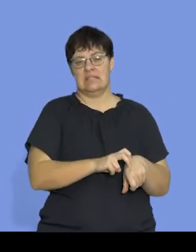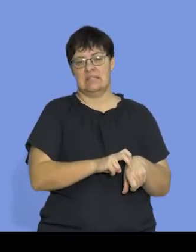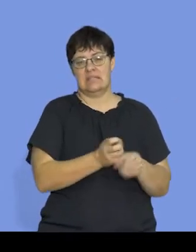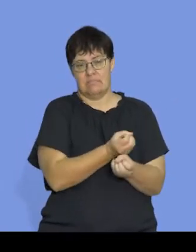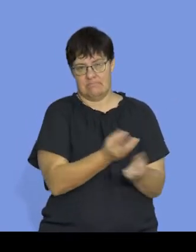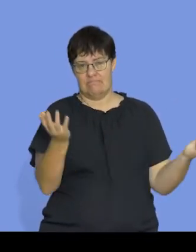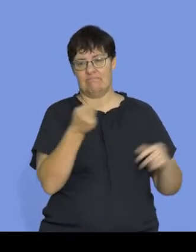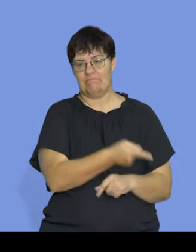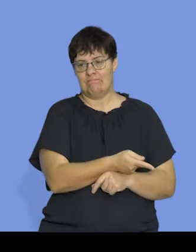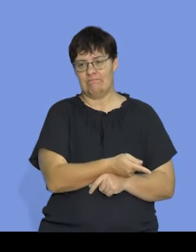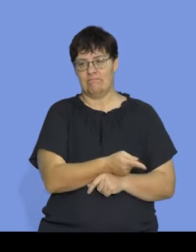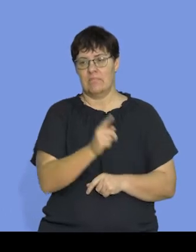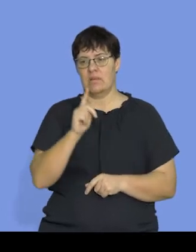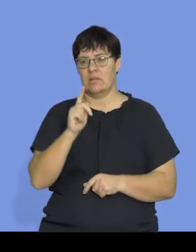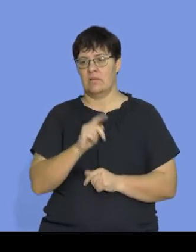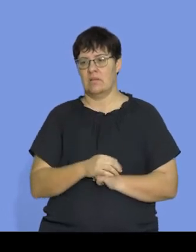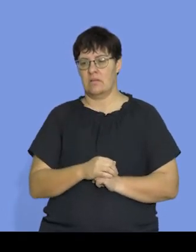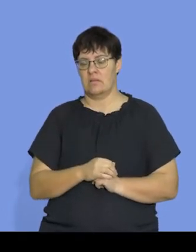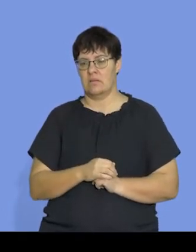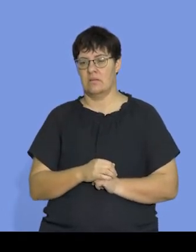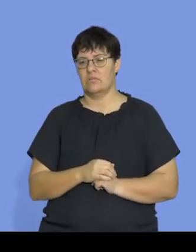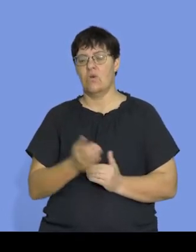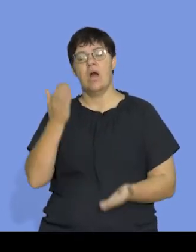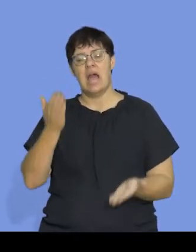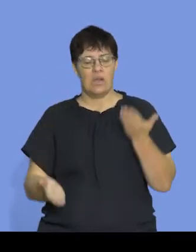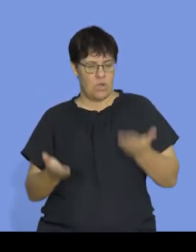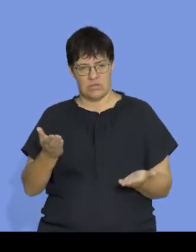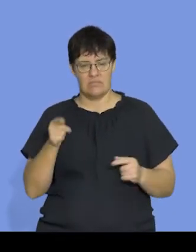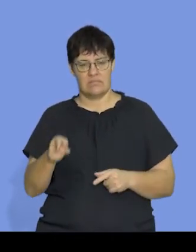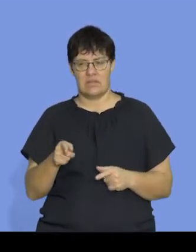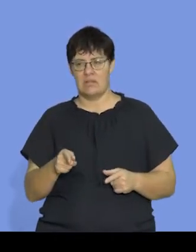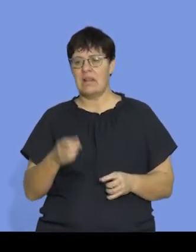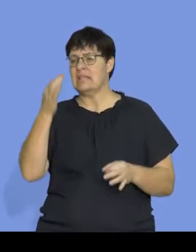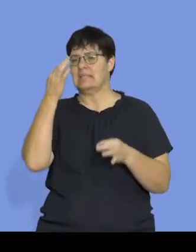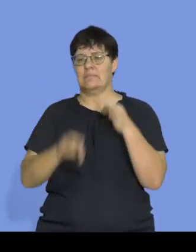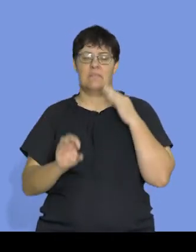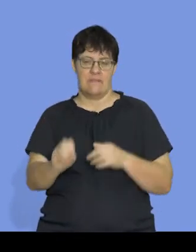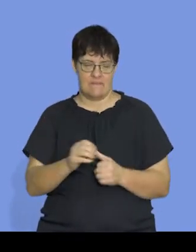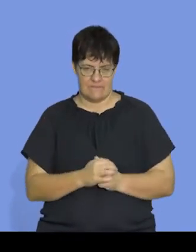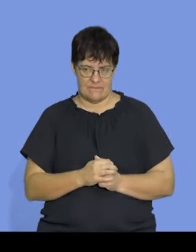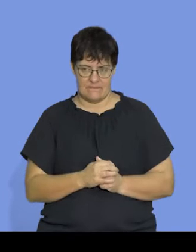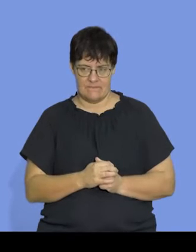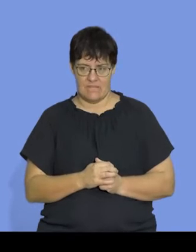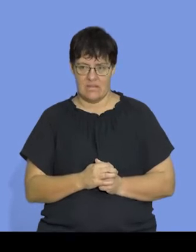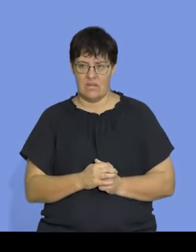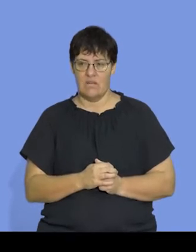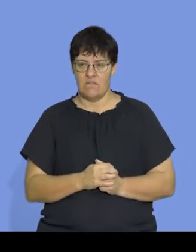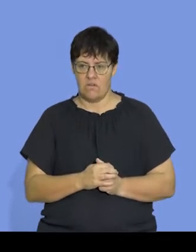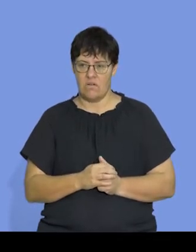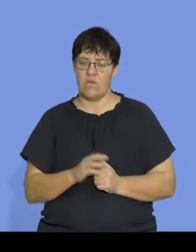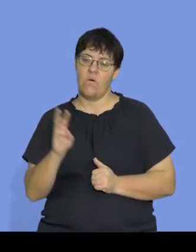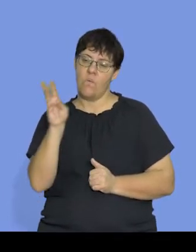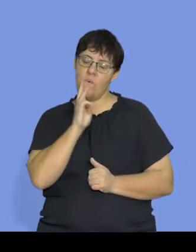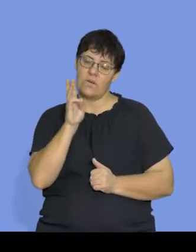released, okay? So there is a balanced equation of reaction, very simple reaction, which involves the formation of water